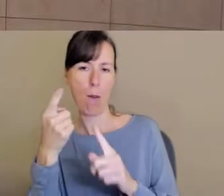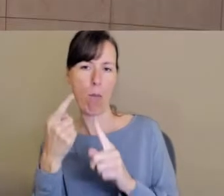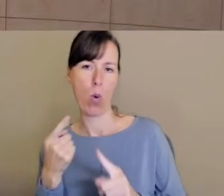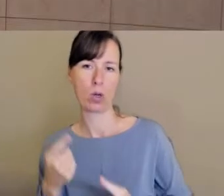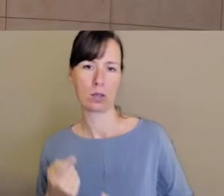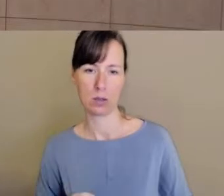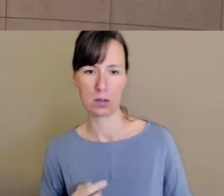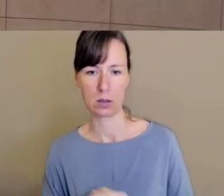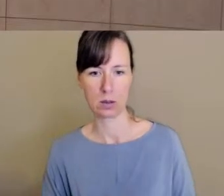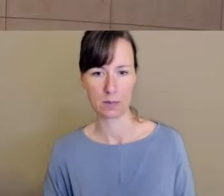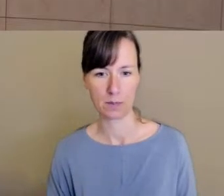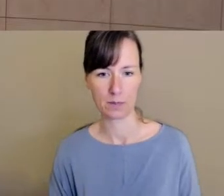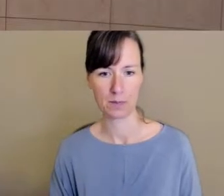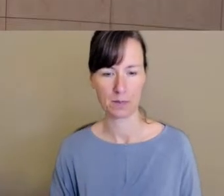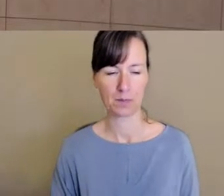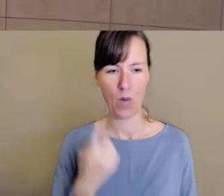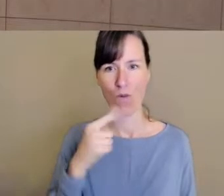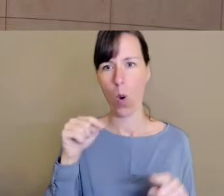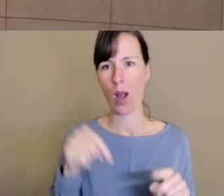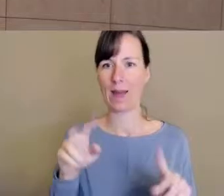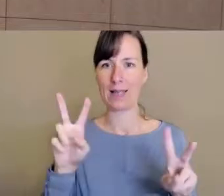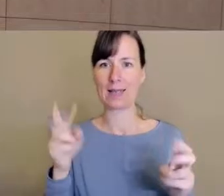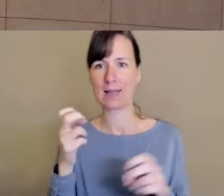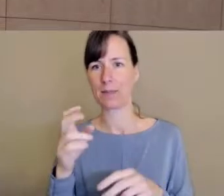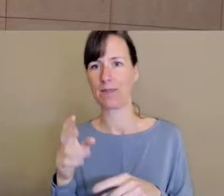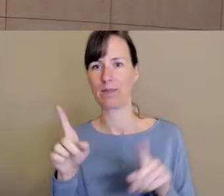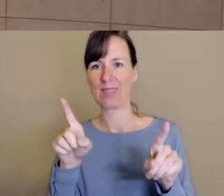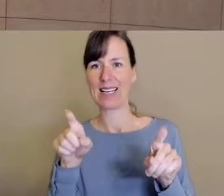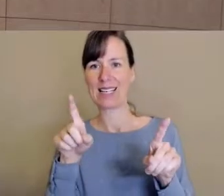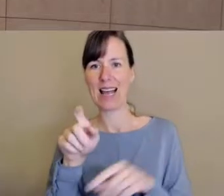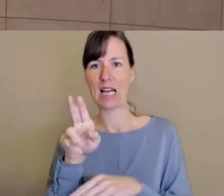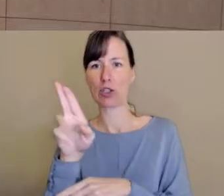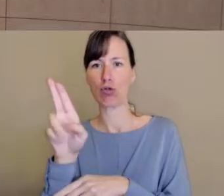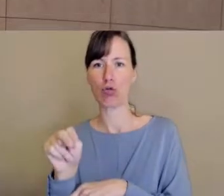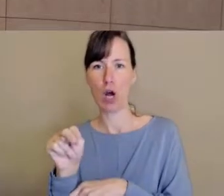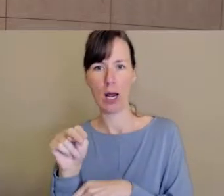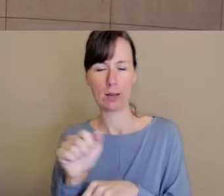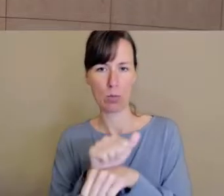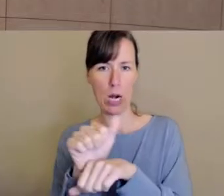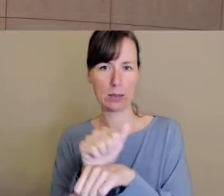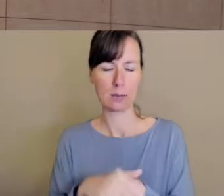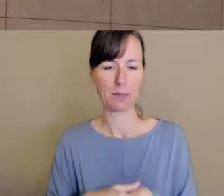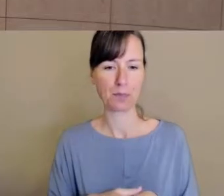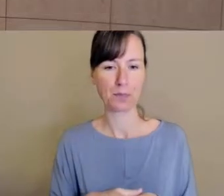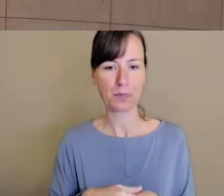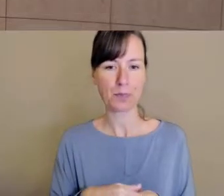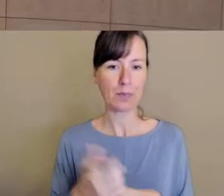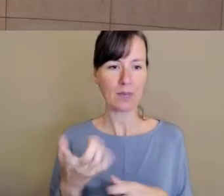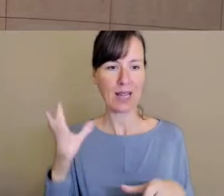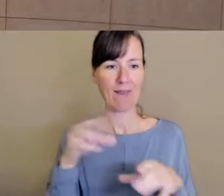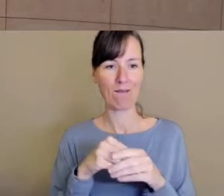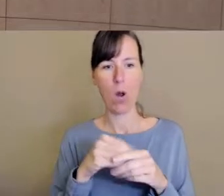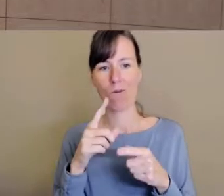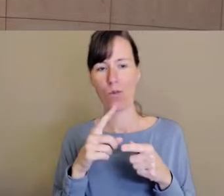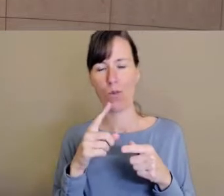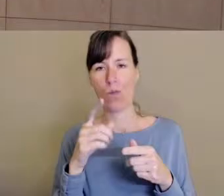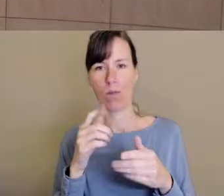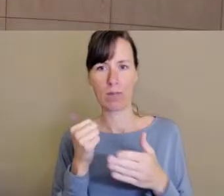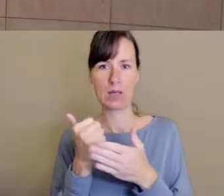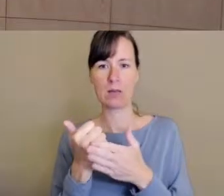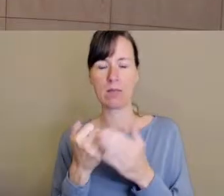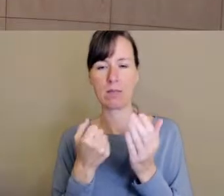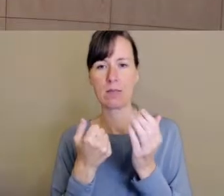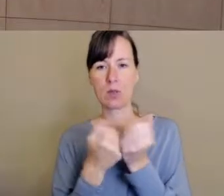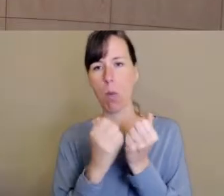we might get ourselves into by adopting a comprehensive policy. Are there any other points of debate on